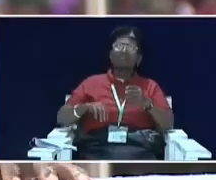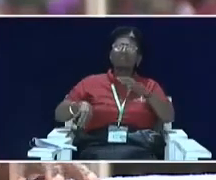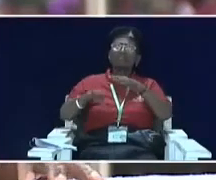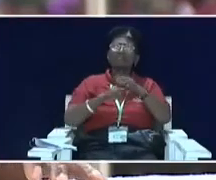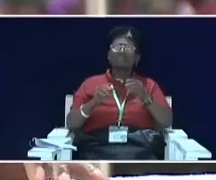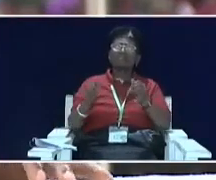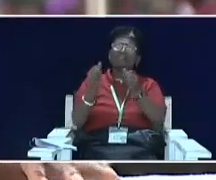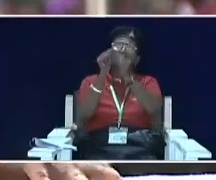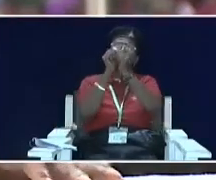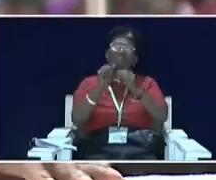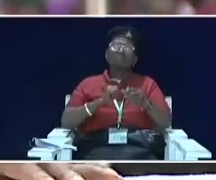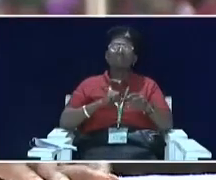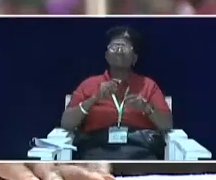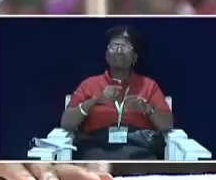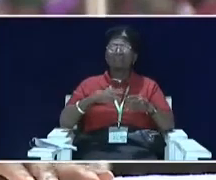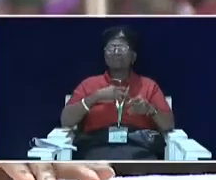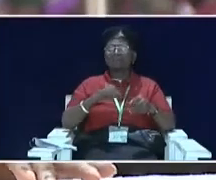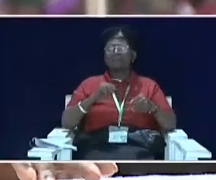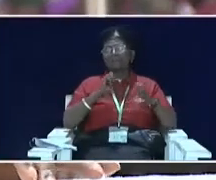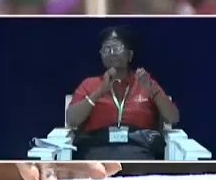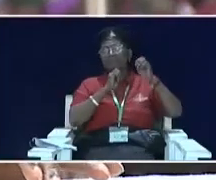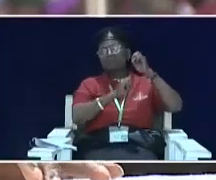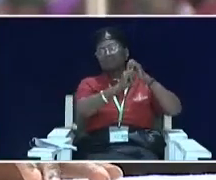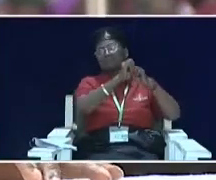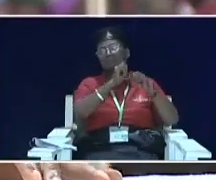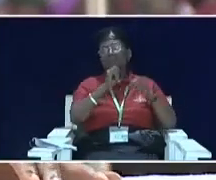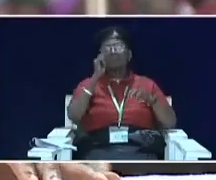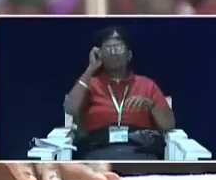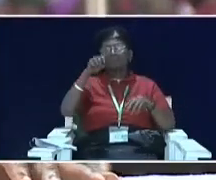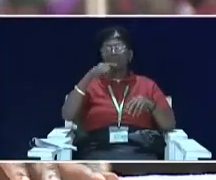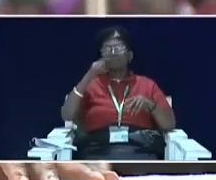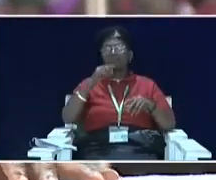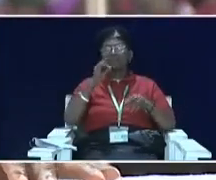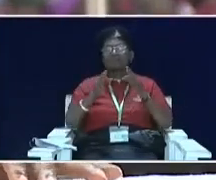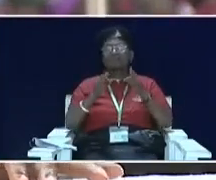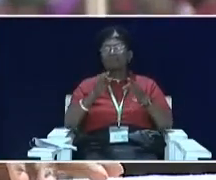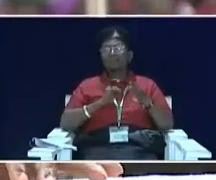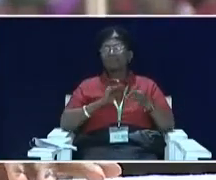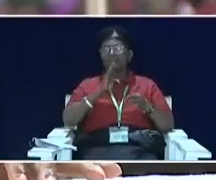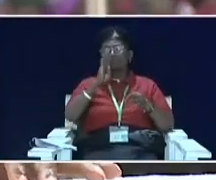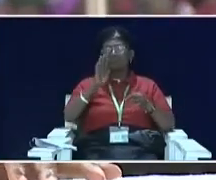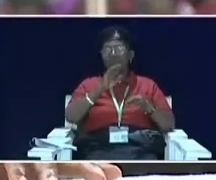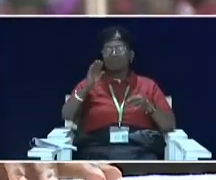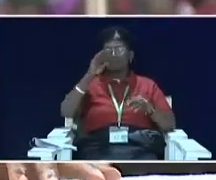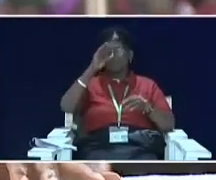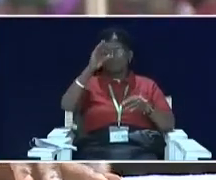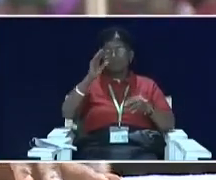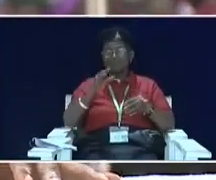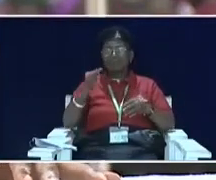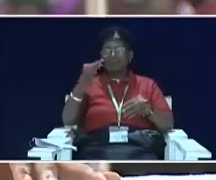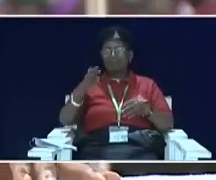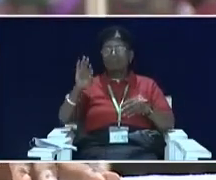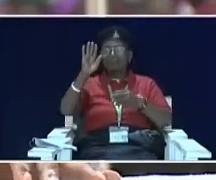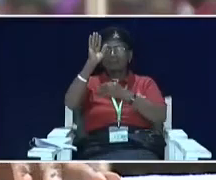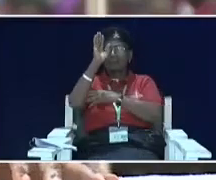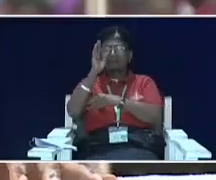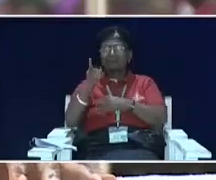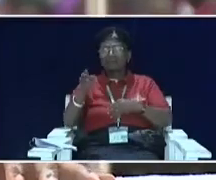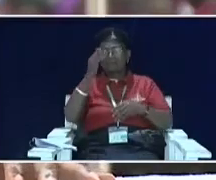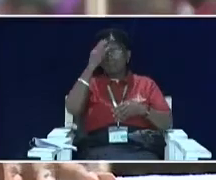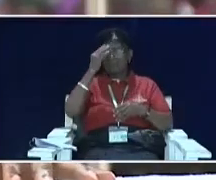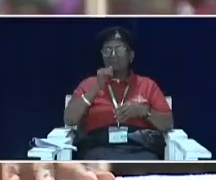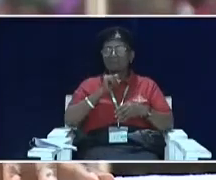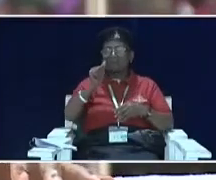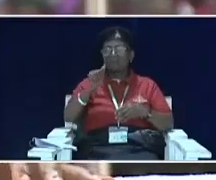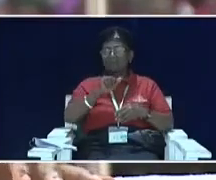And like Elijah, he said, "If I be a man of God, may you know I'm a man of God, and you say you